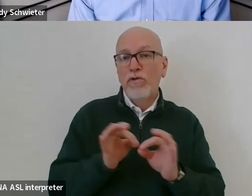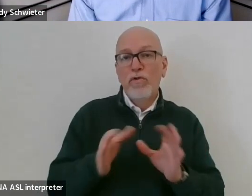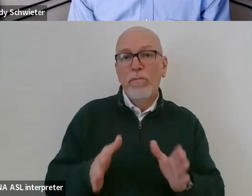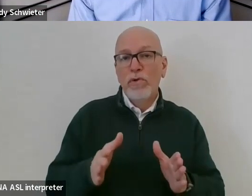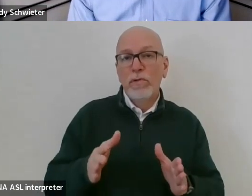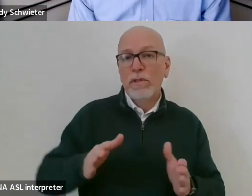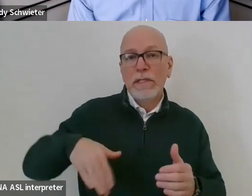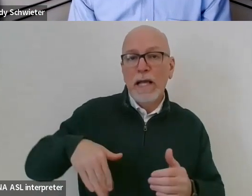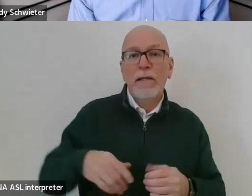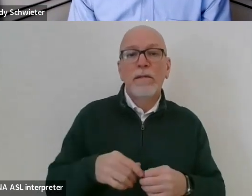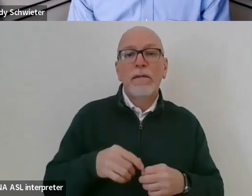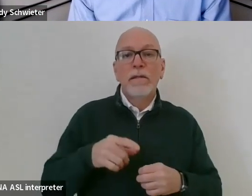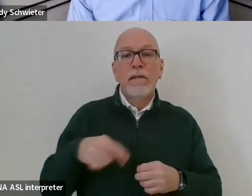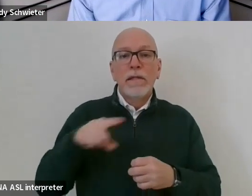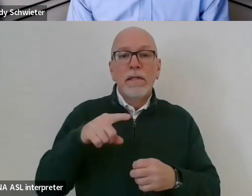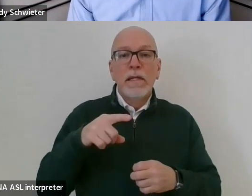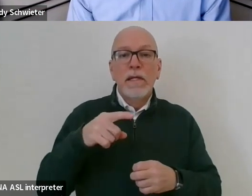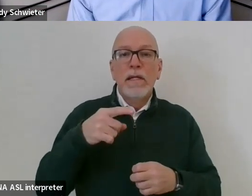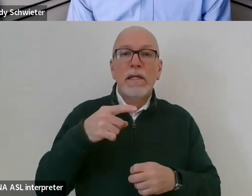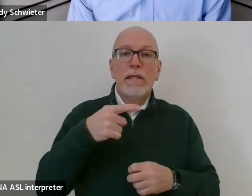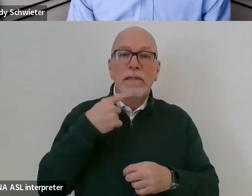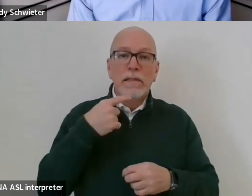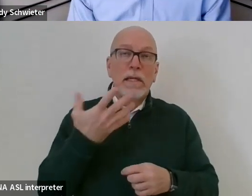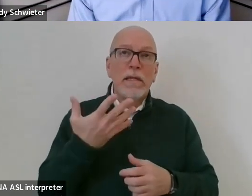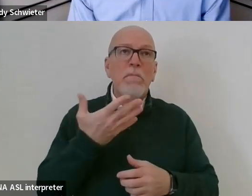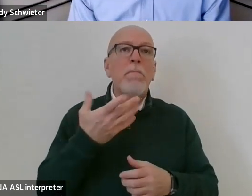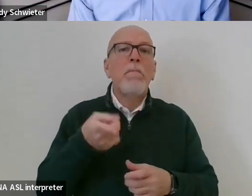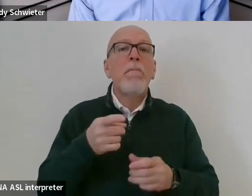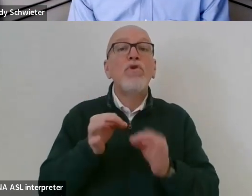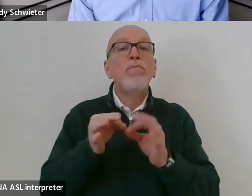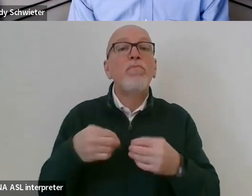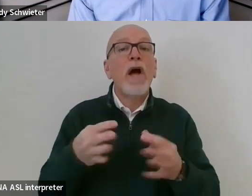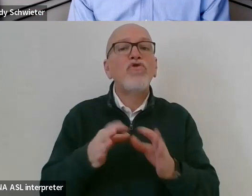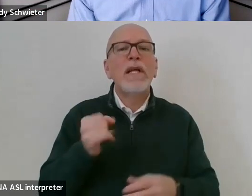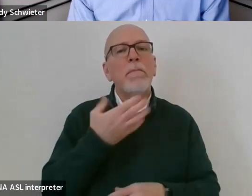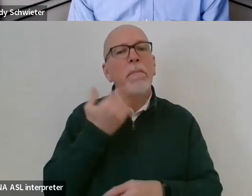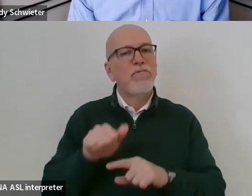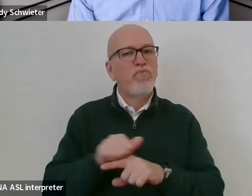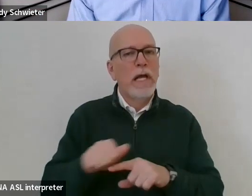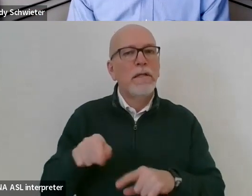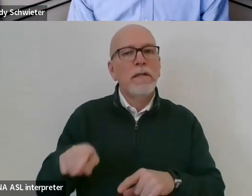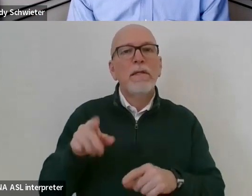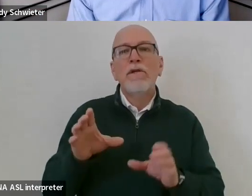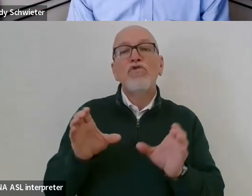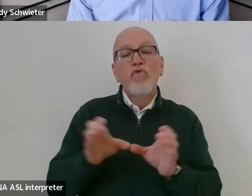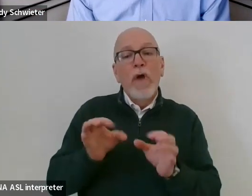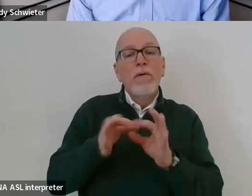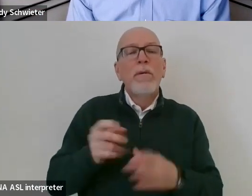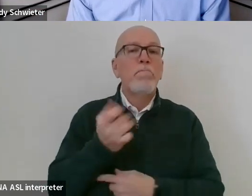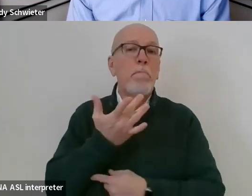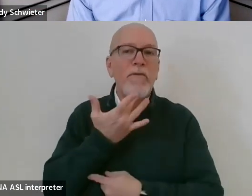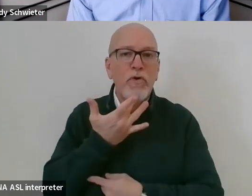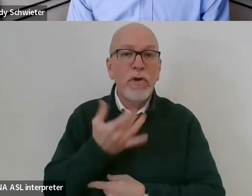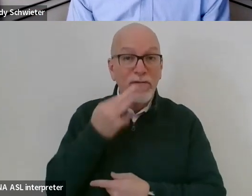interpreters yet. They say it's a best practice, and they will, you know, a certified interpreter is preferred and when you see a